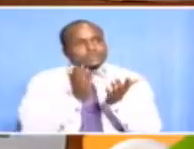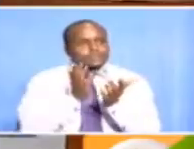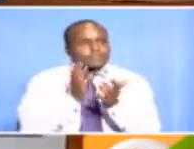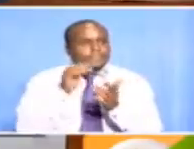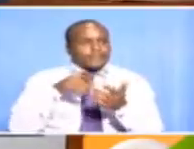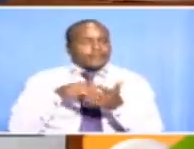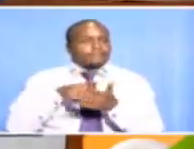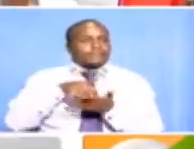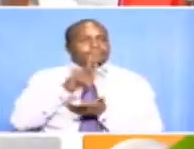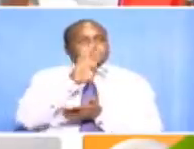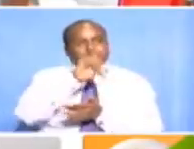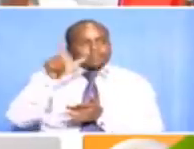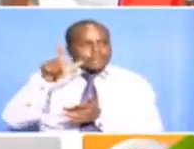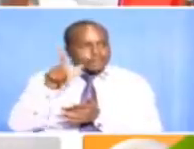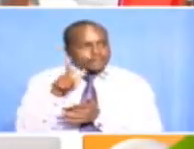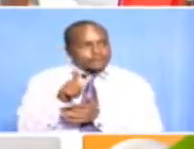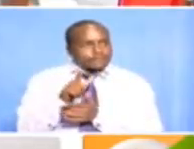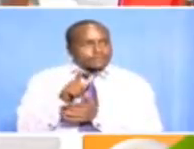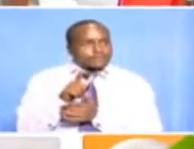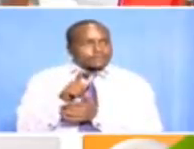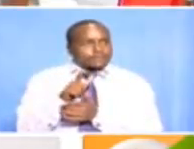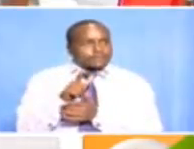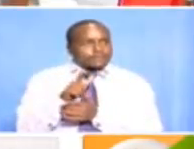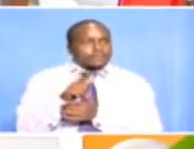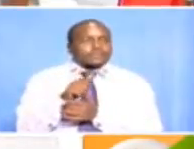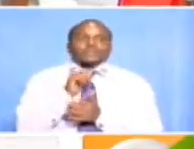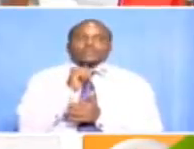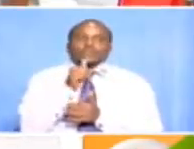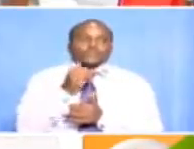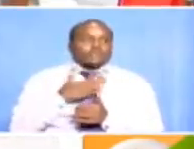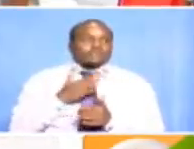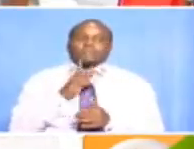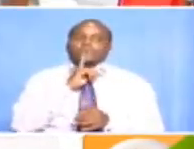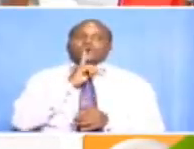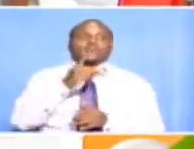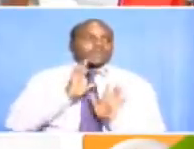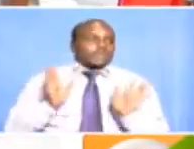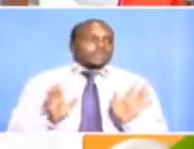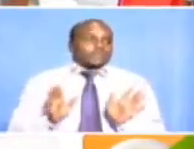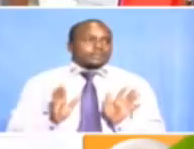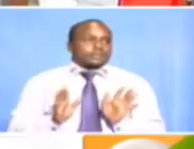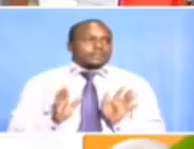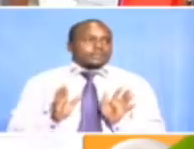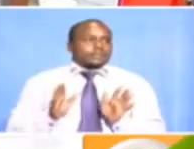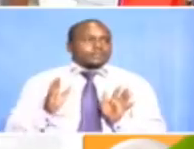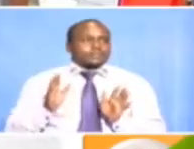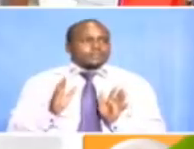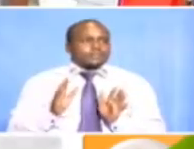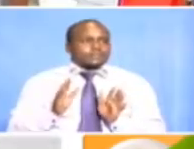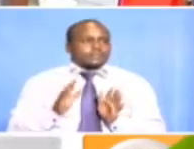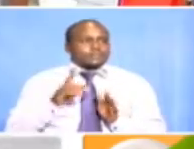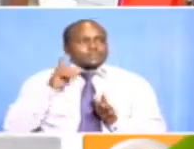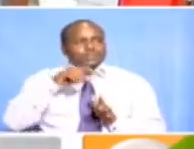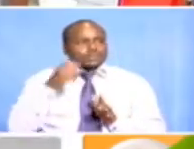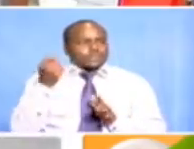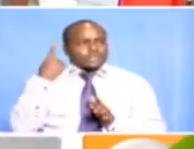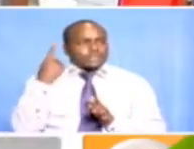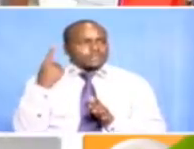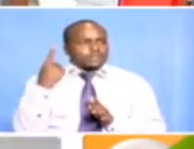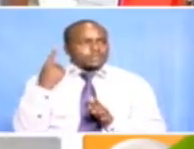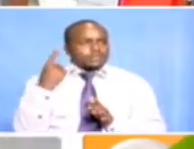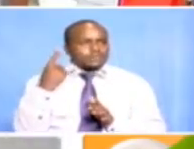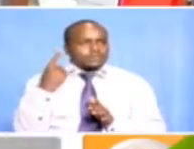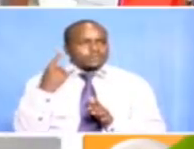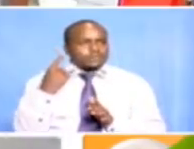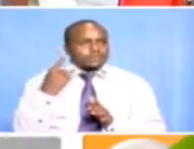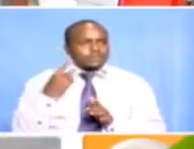a bail. Lakini. She was not released after my instructions. All those were tricks. Yeah. But you then, know, you should understand also, you should be. So you're